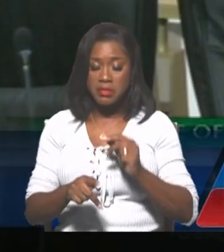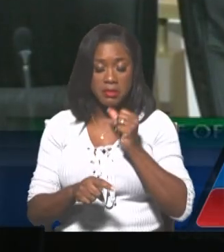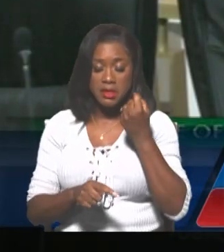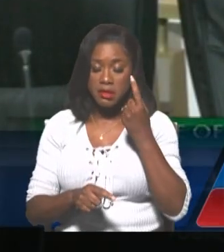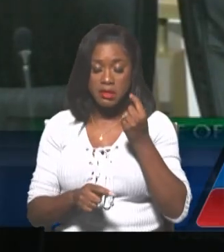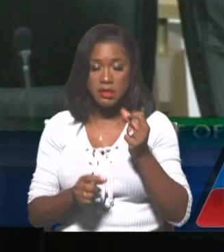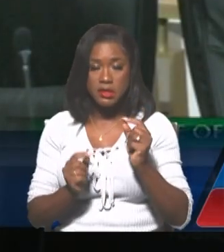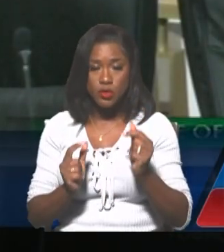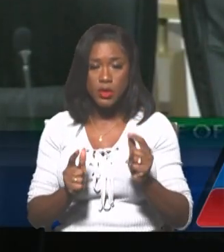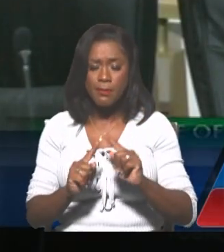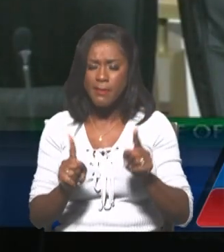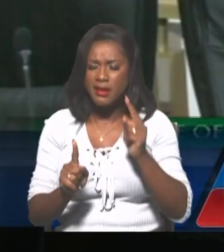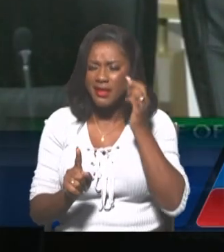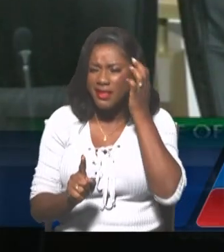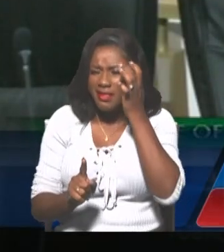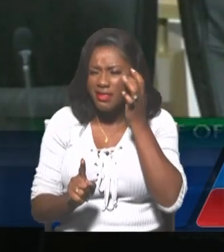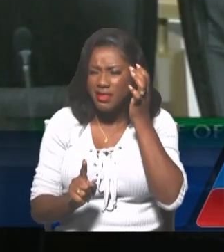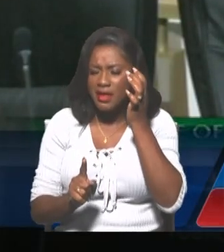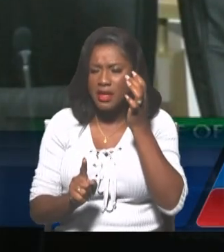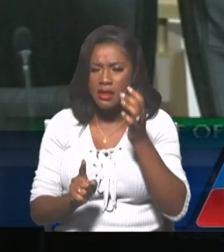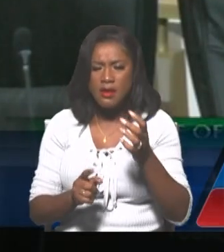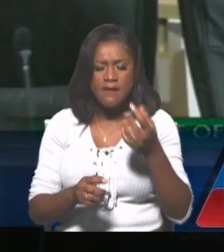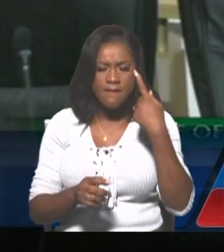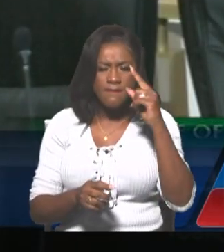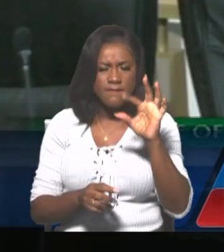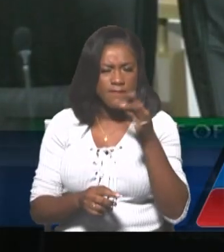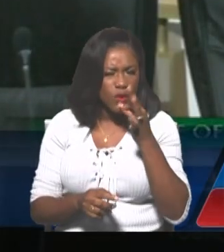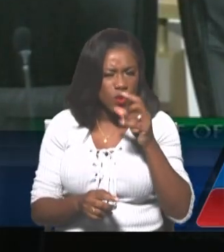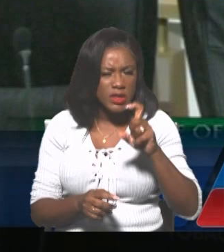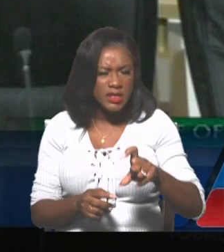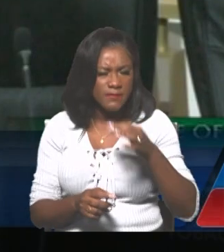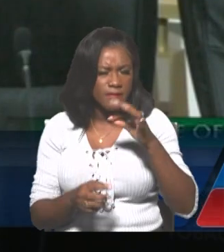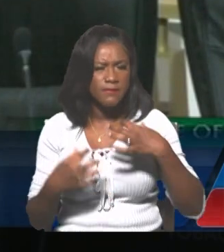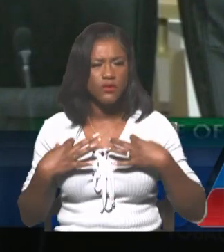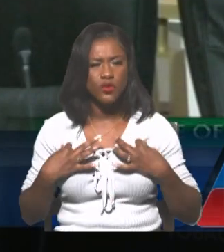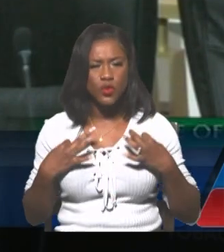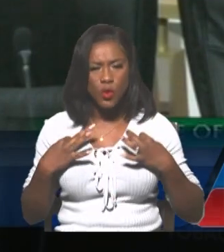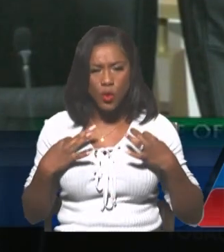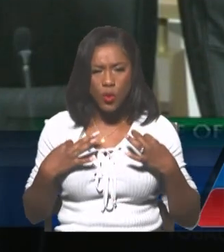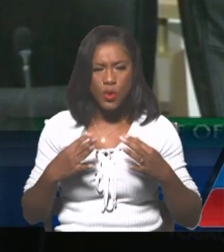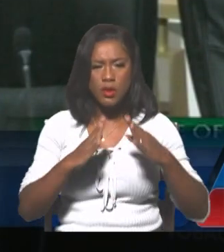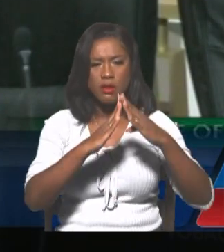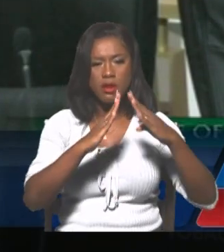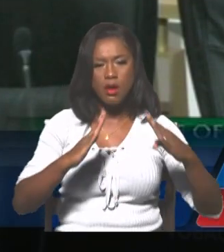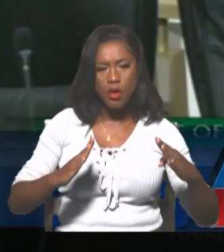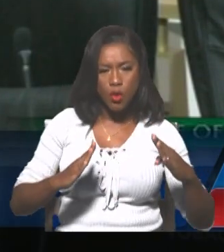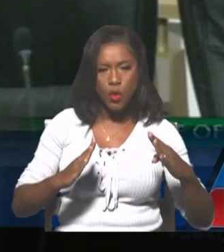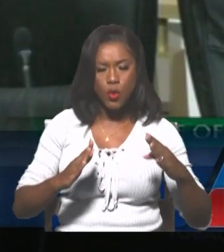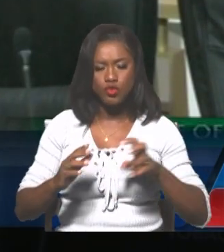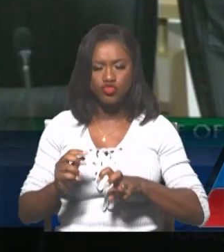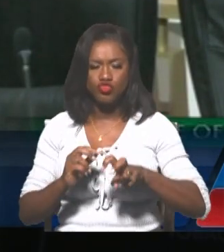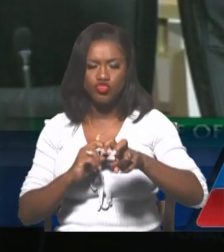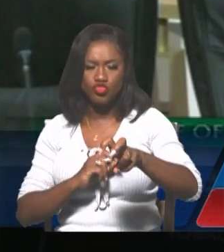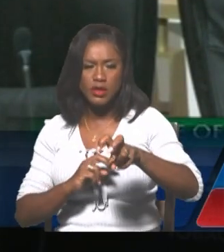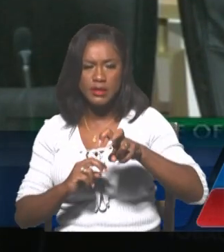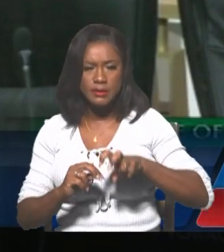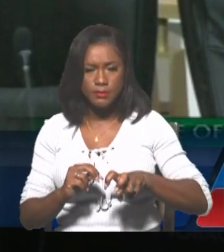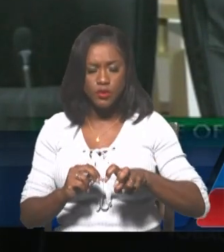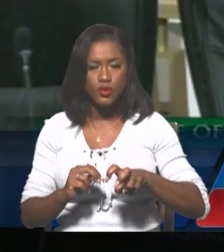about it. The demand for food, clothing, housing,